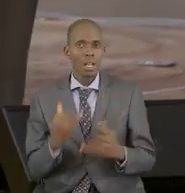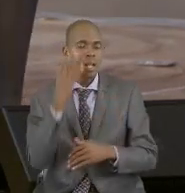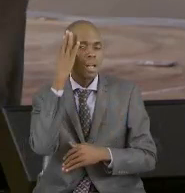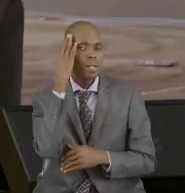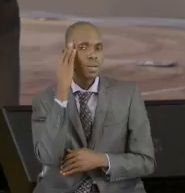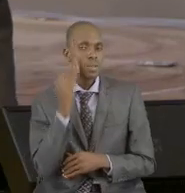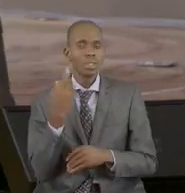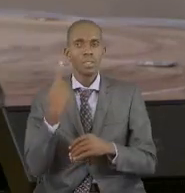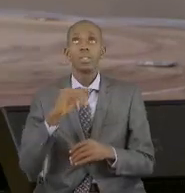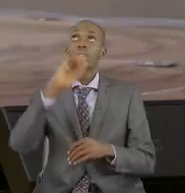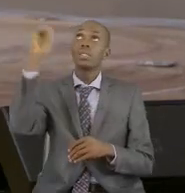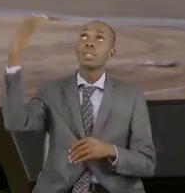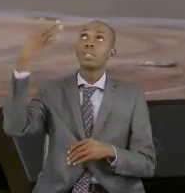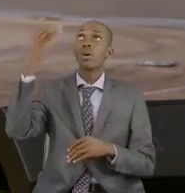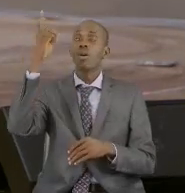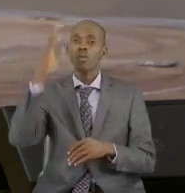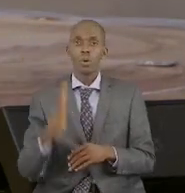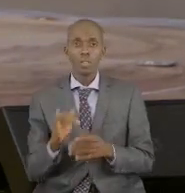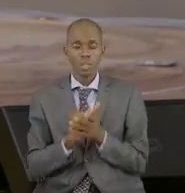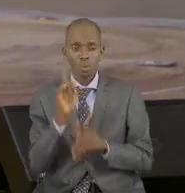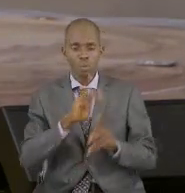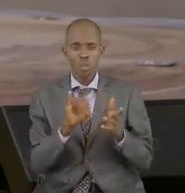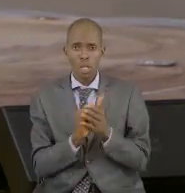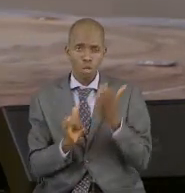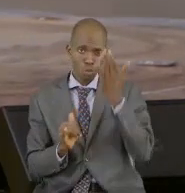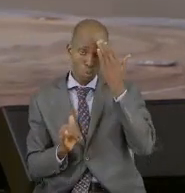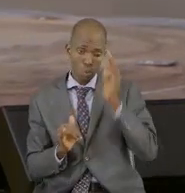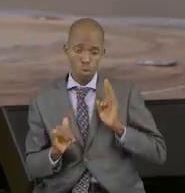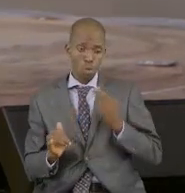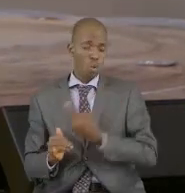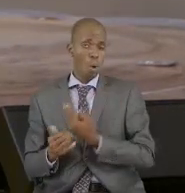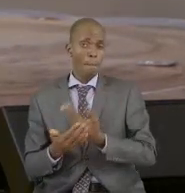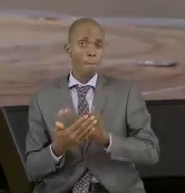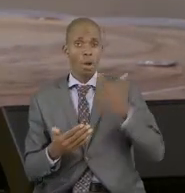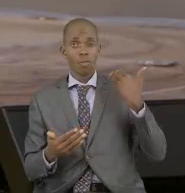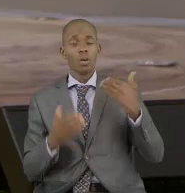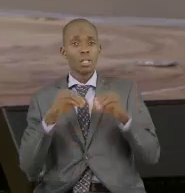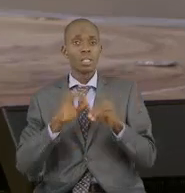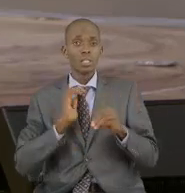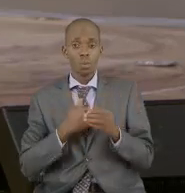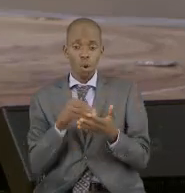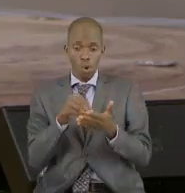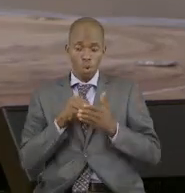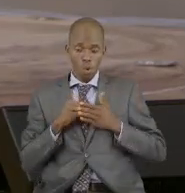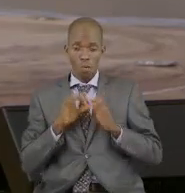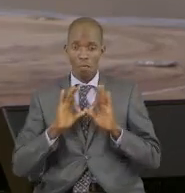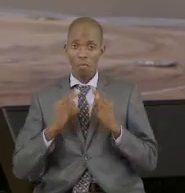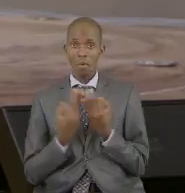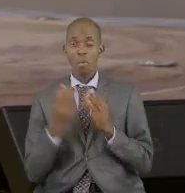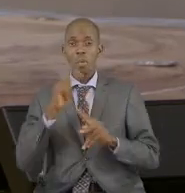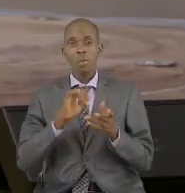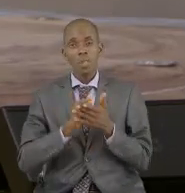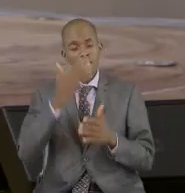grace of God that the people who knew us before in our immediate family, the people who knew us before in